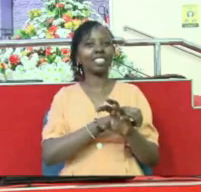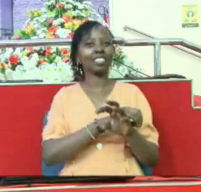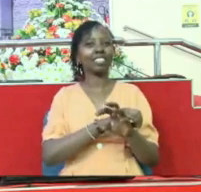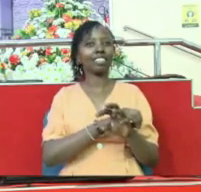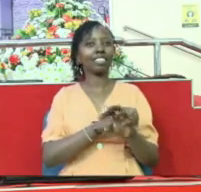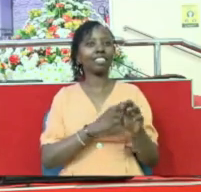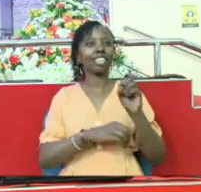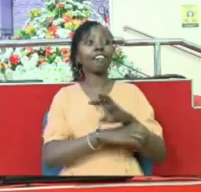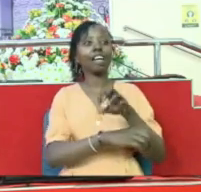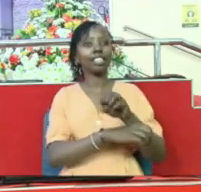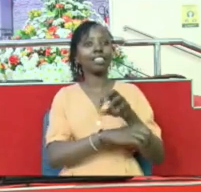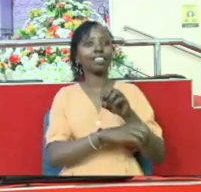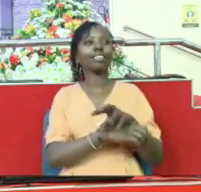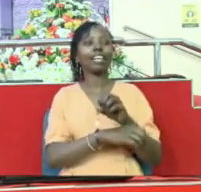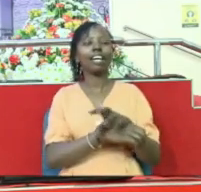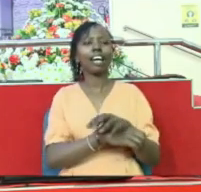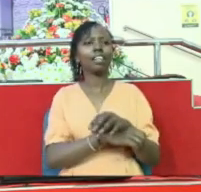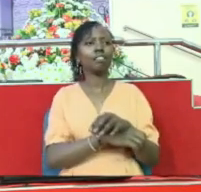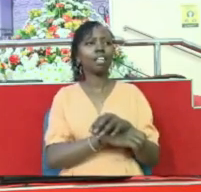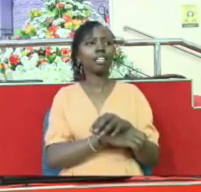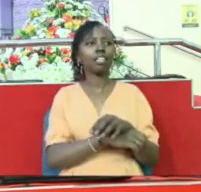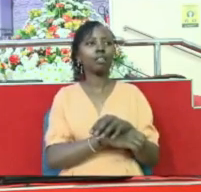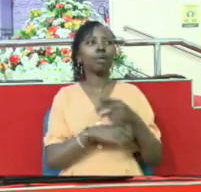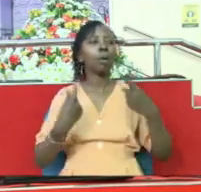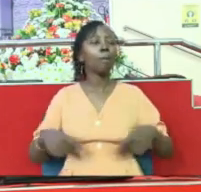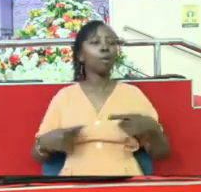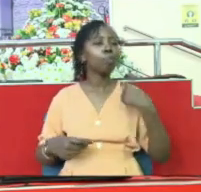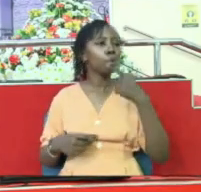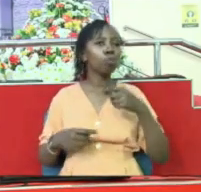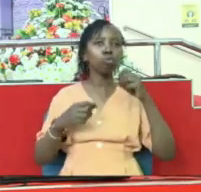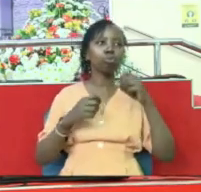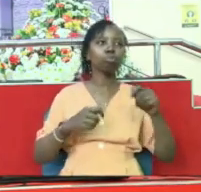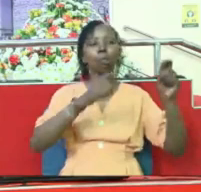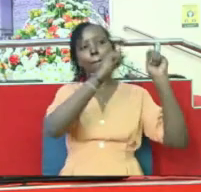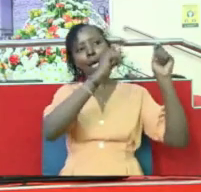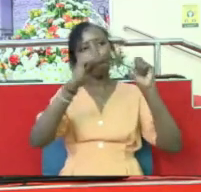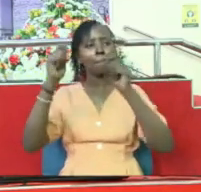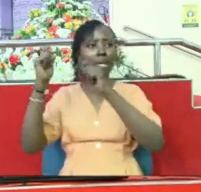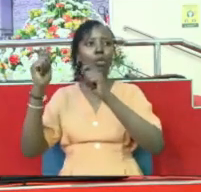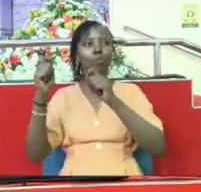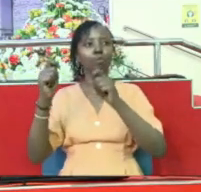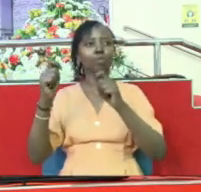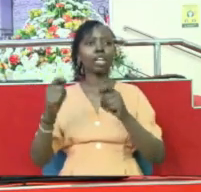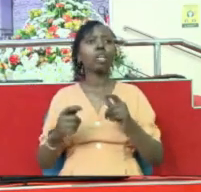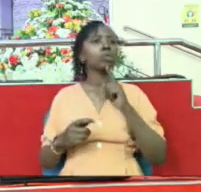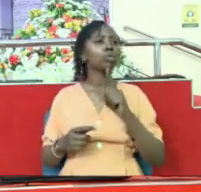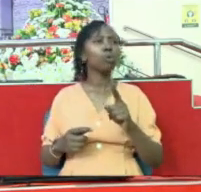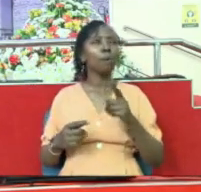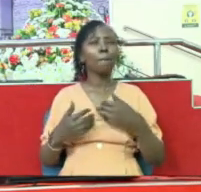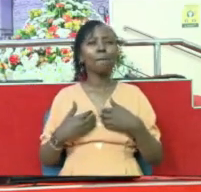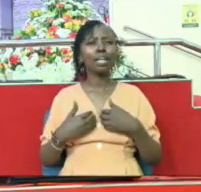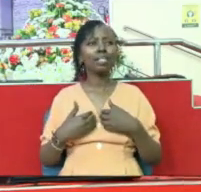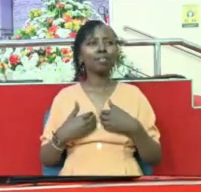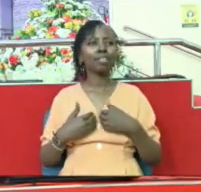Labda wengine mlitoka hapa mmesema sasa my advisor huyo Millicent anajua my advisor. Maybe you were asking. I don't have to know them. Si wahitaji